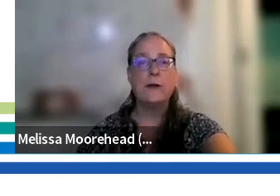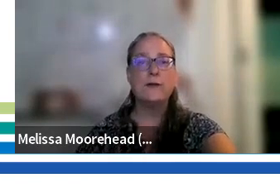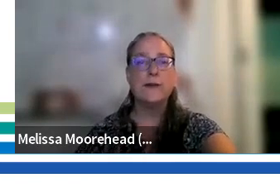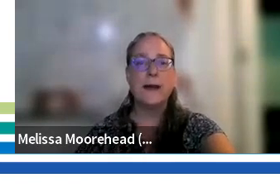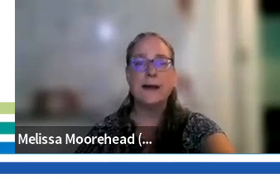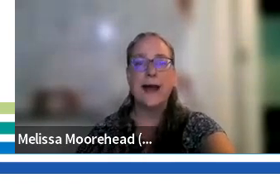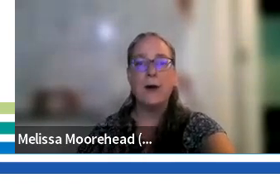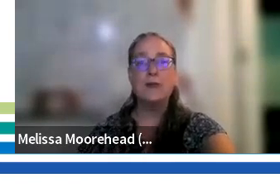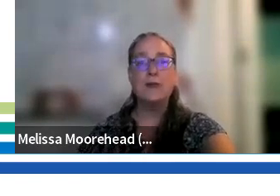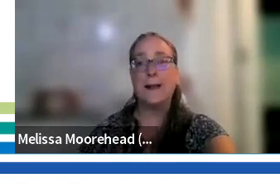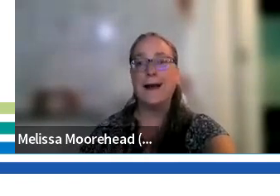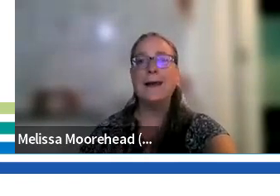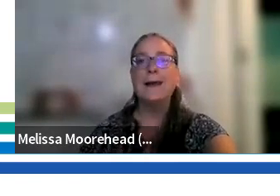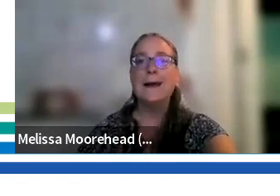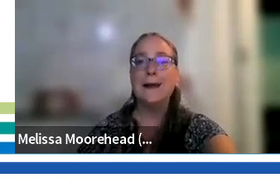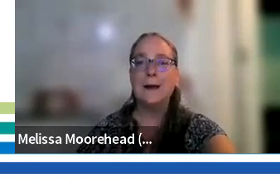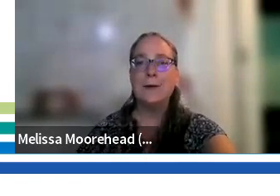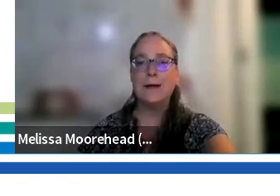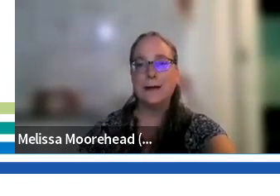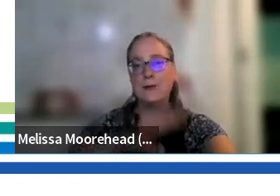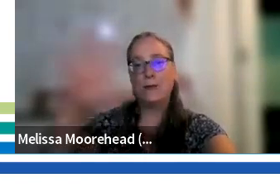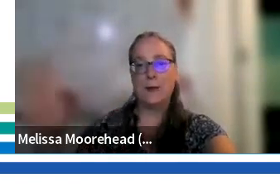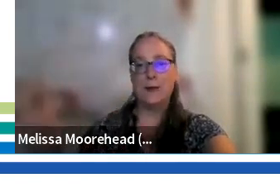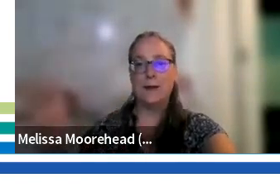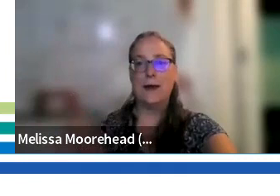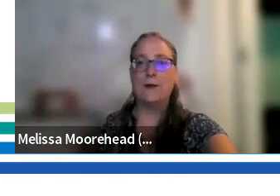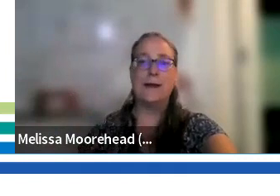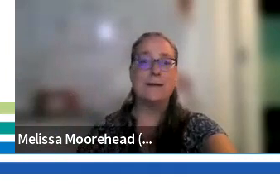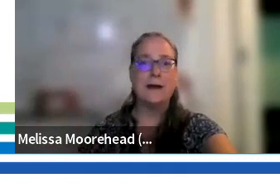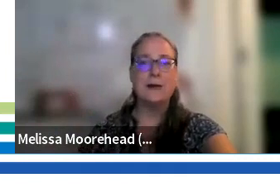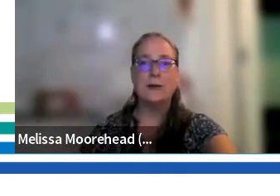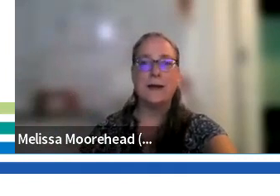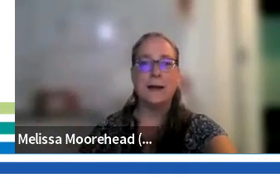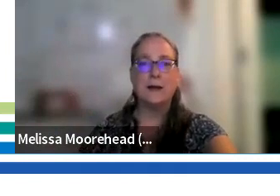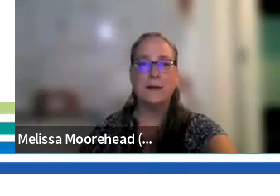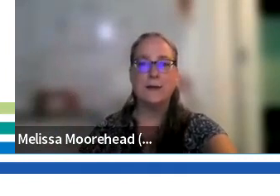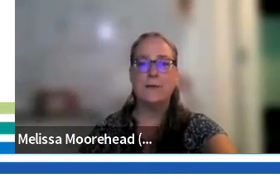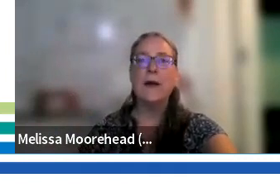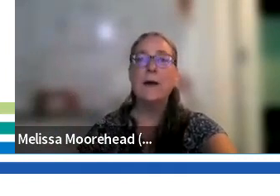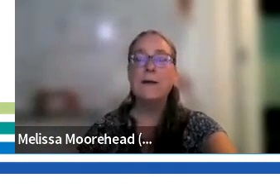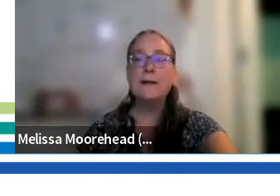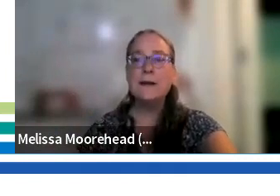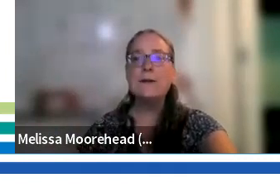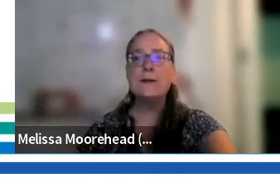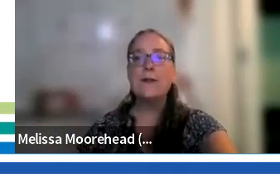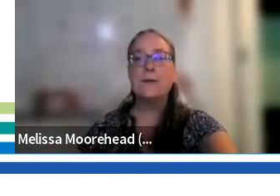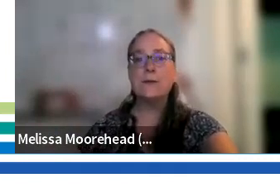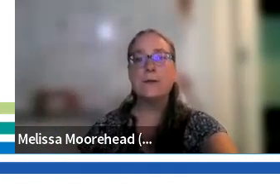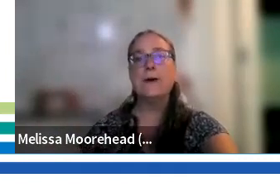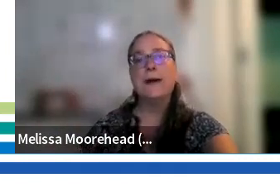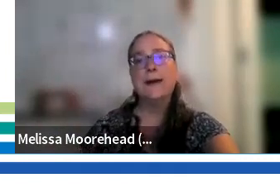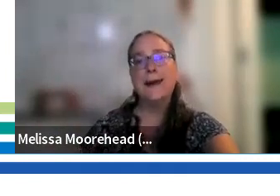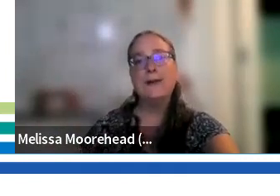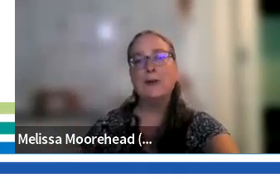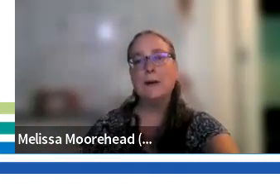include understanding how to apply an equity lens to the entire data cycle or data ecosystem, particularly